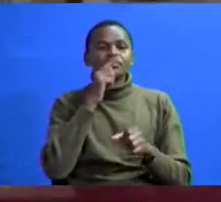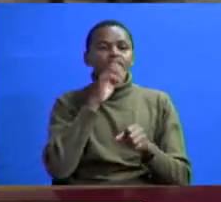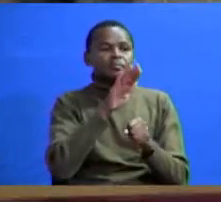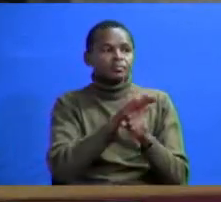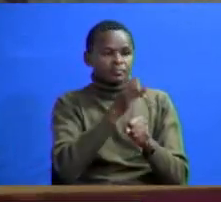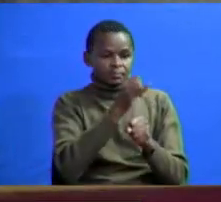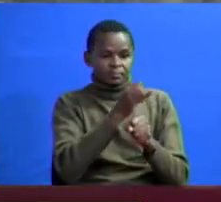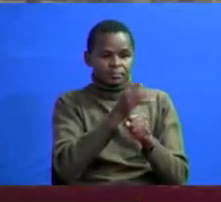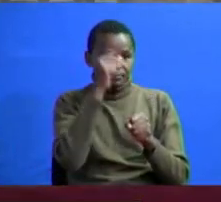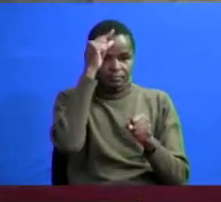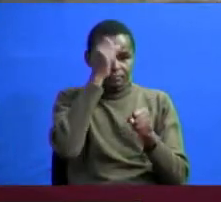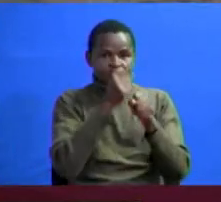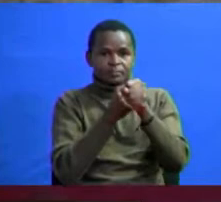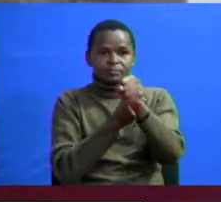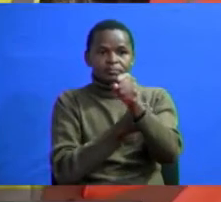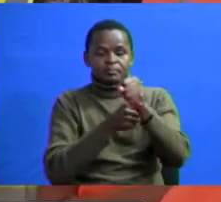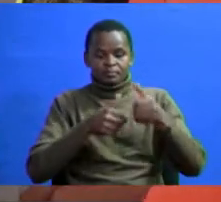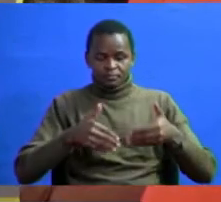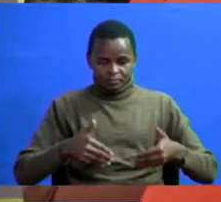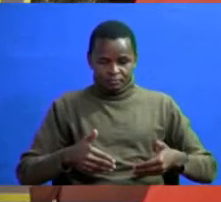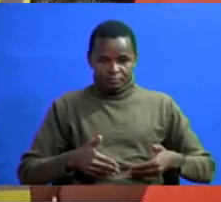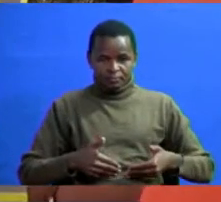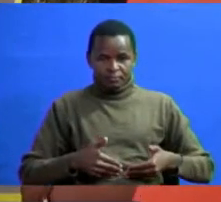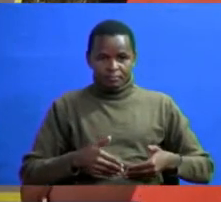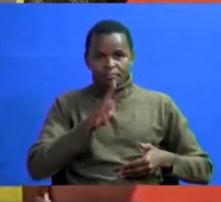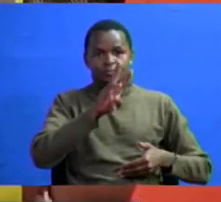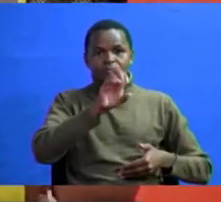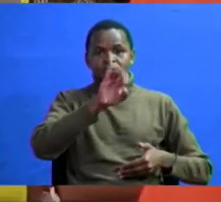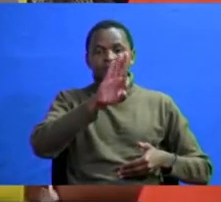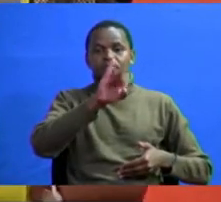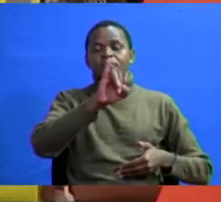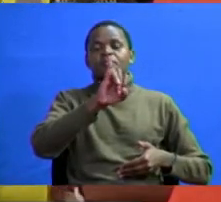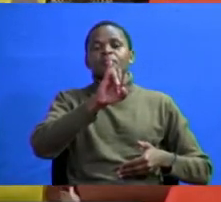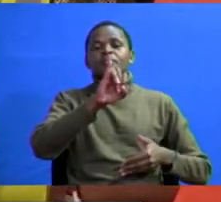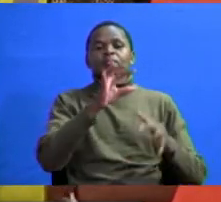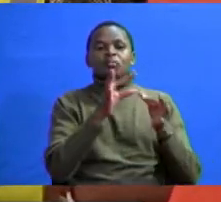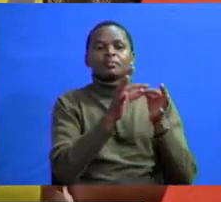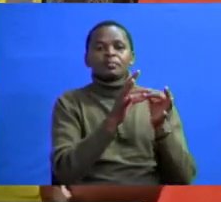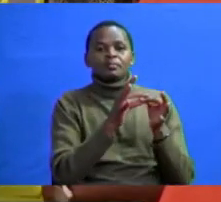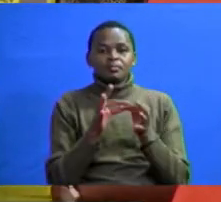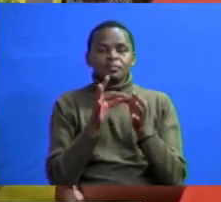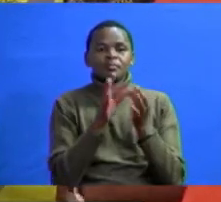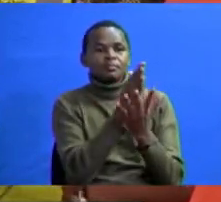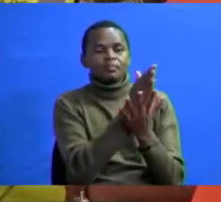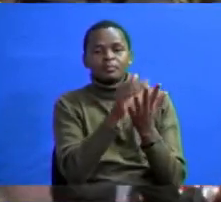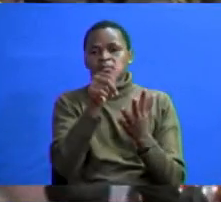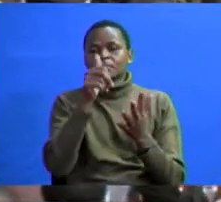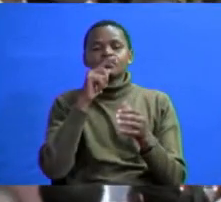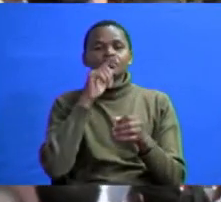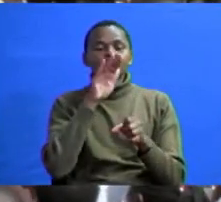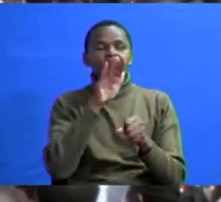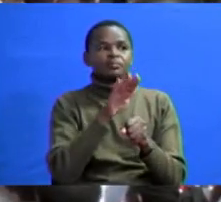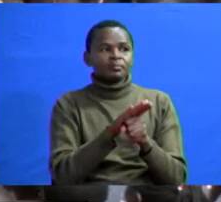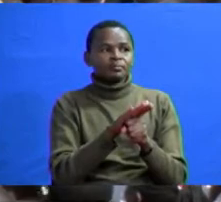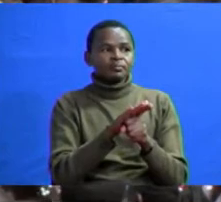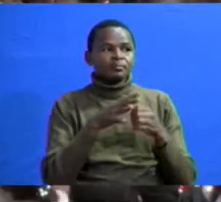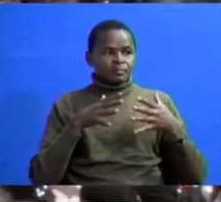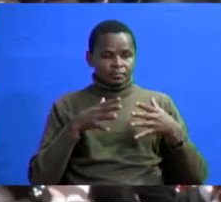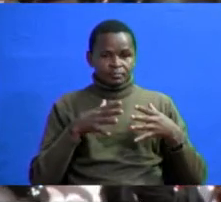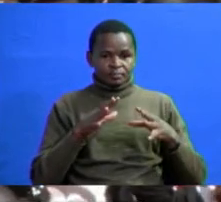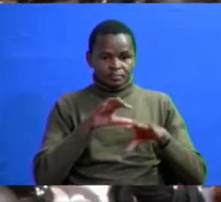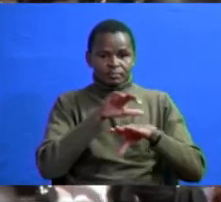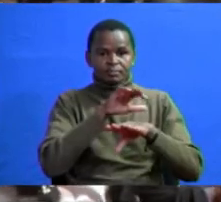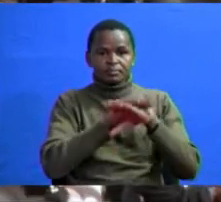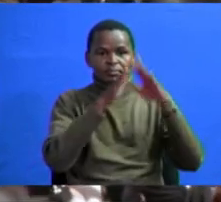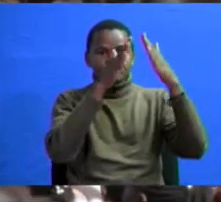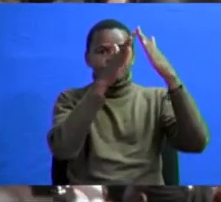jobs and government support to the youth, Wi-Fi connectivity, market structures, among other promises. Mwananchi pia apate